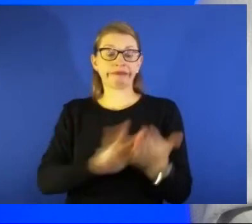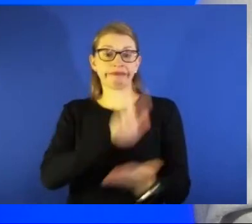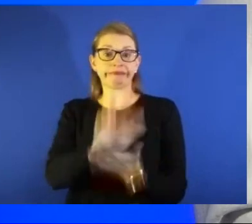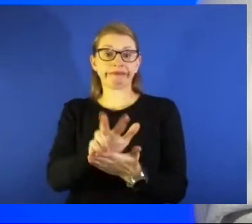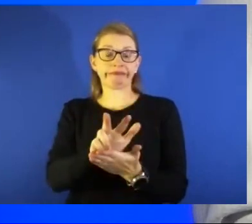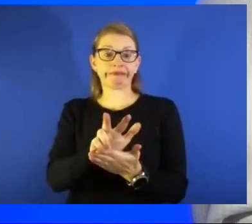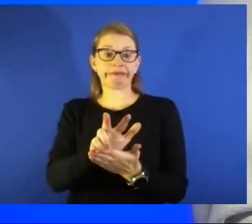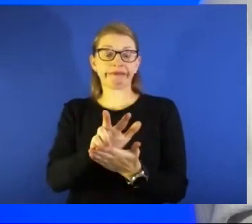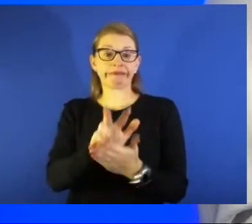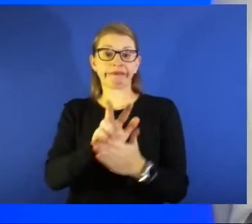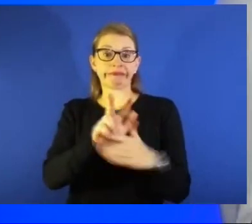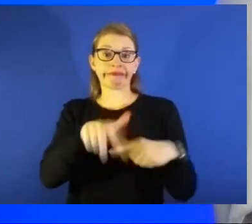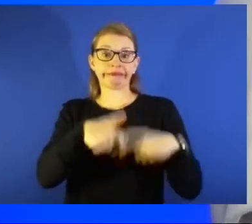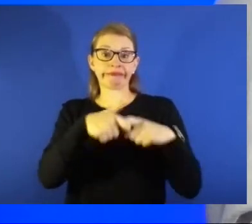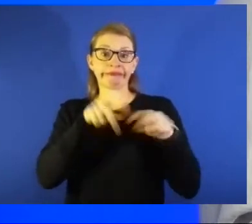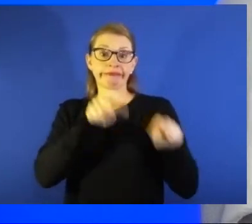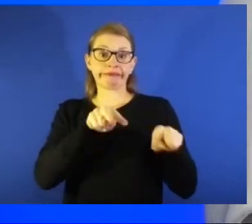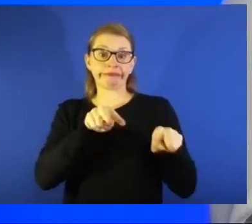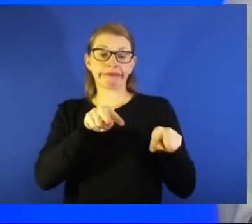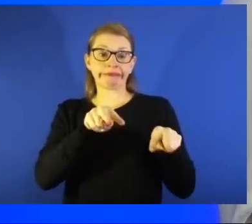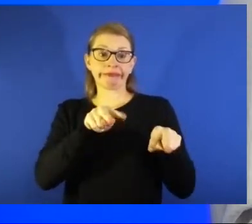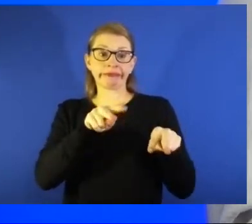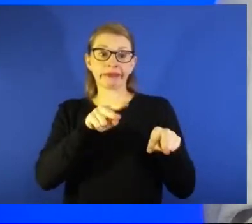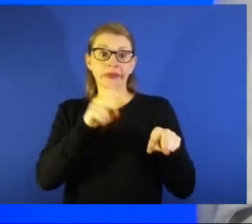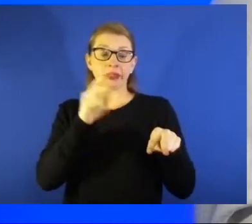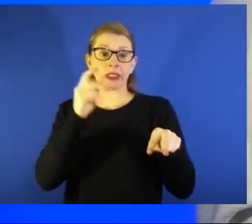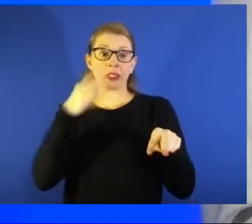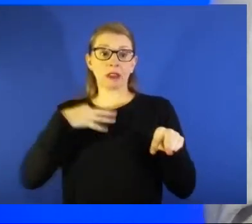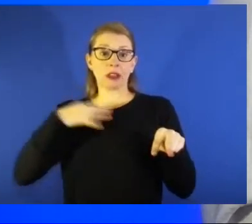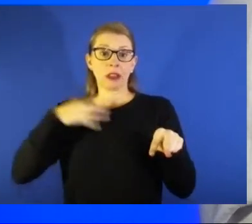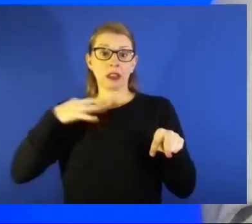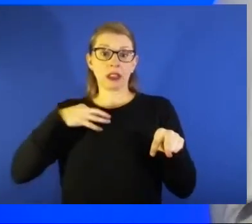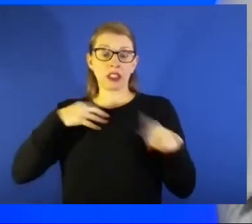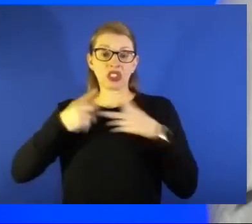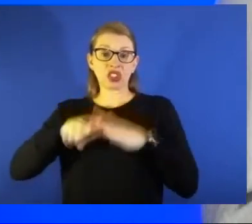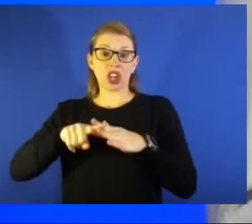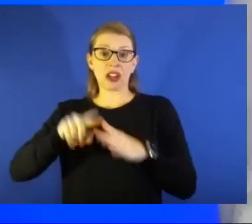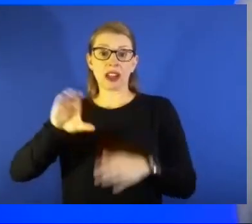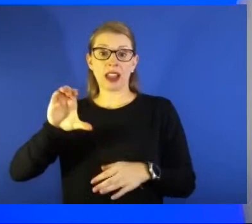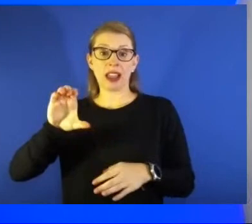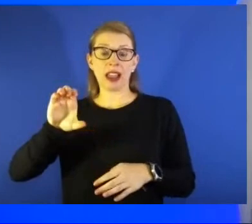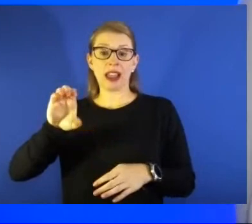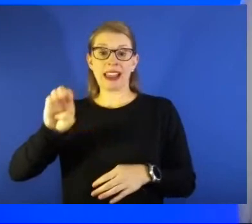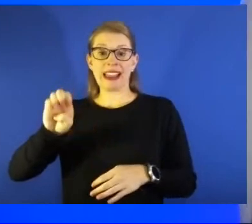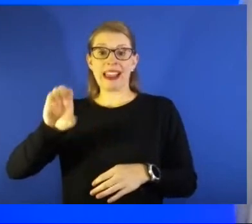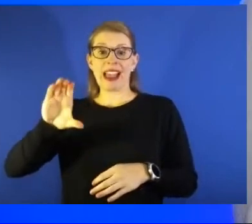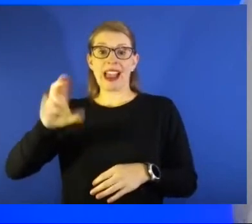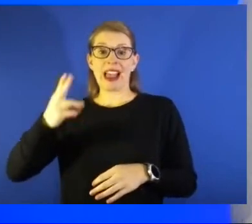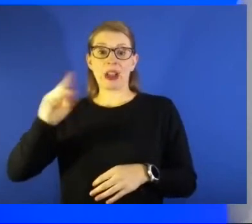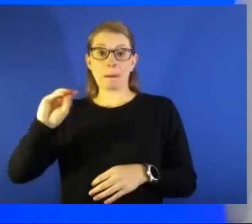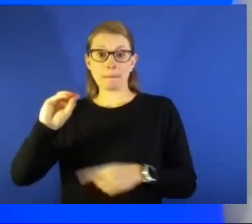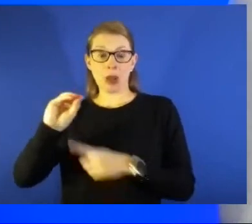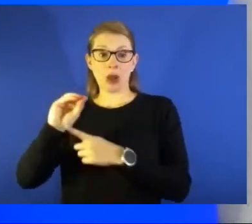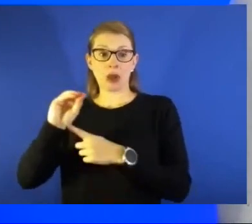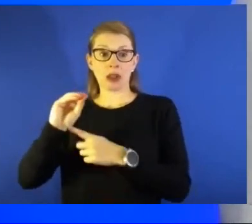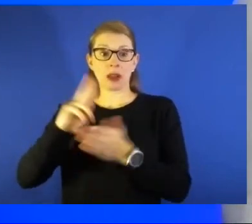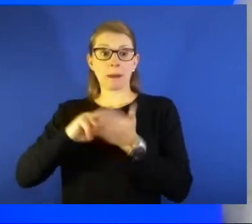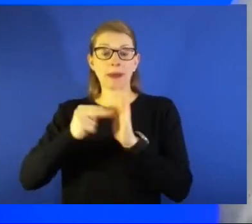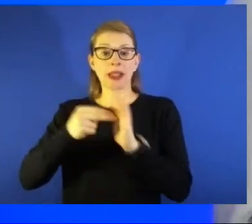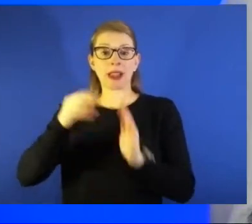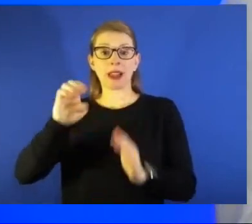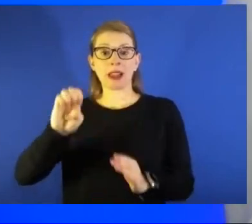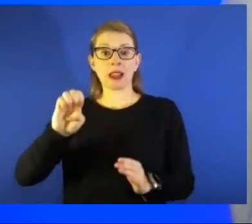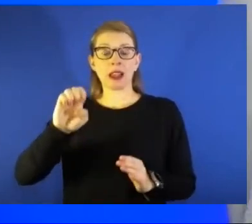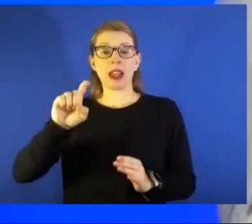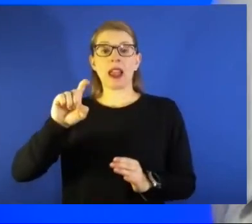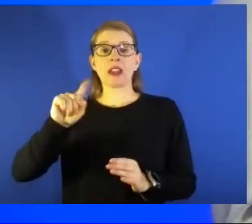they were going to be a presentable candidate to go on ECMO. What does that all mean when you said that? Extracorporeal membrane oxygenation.